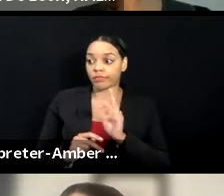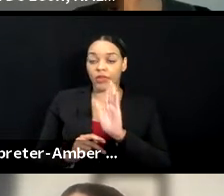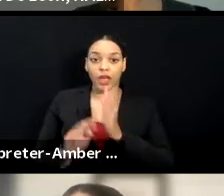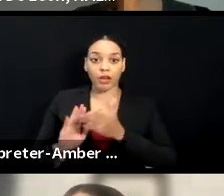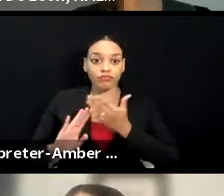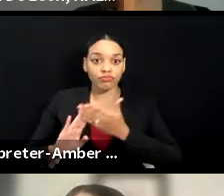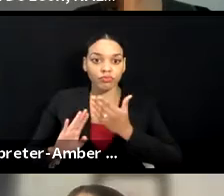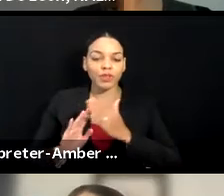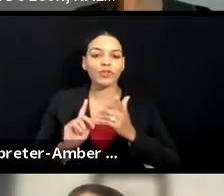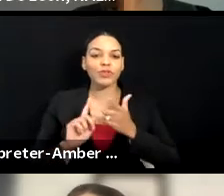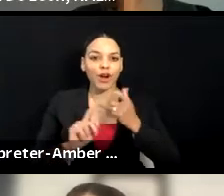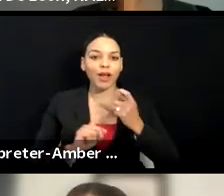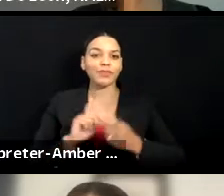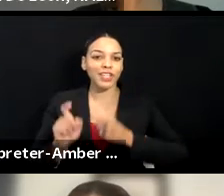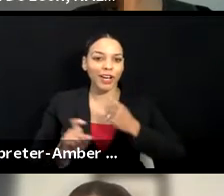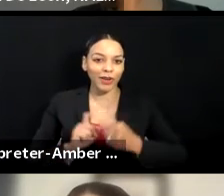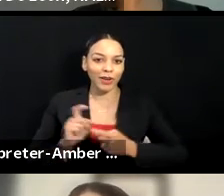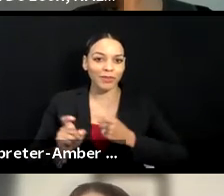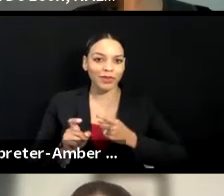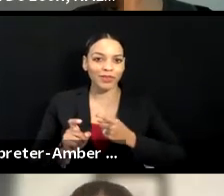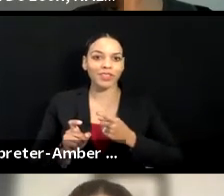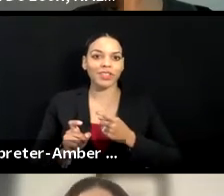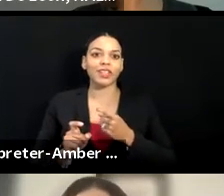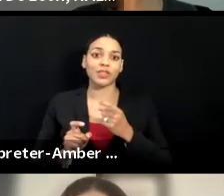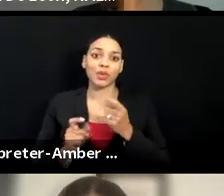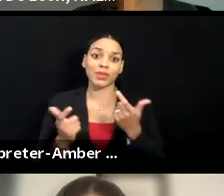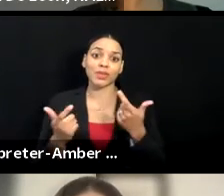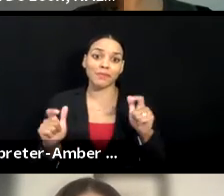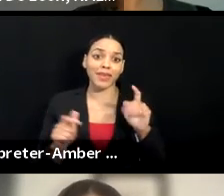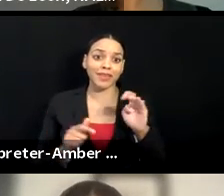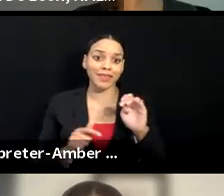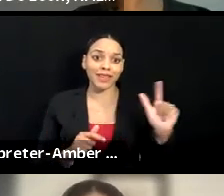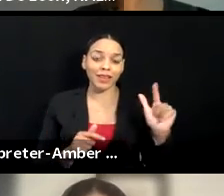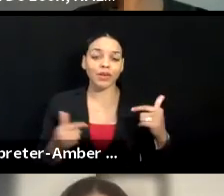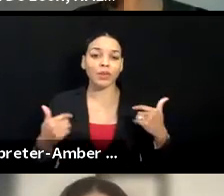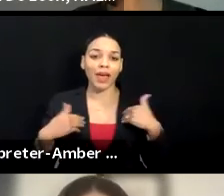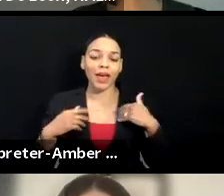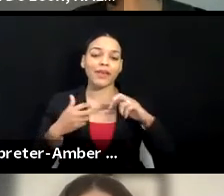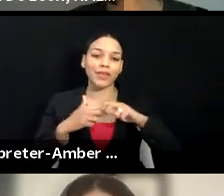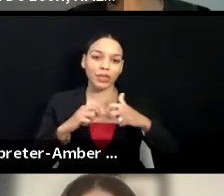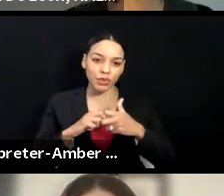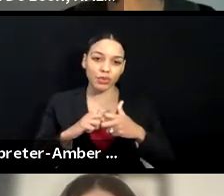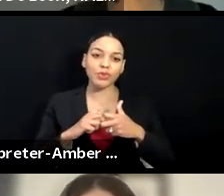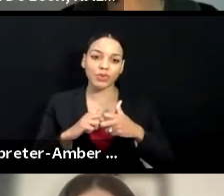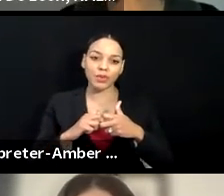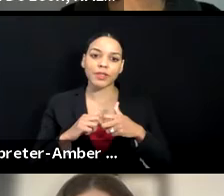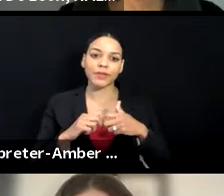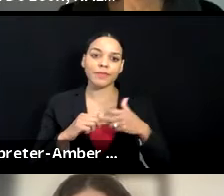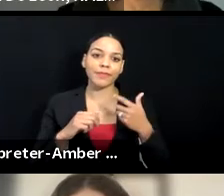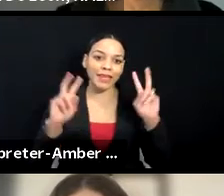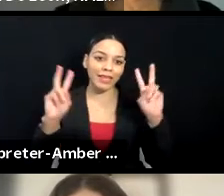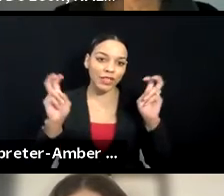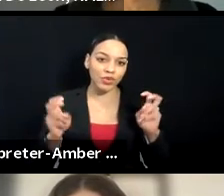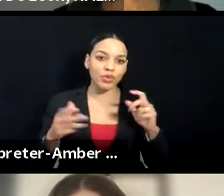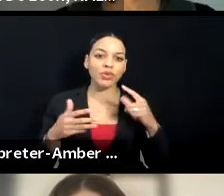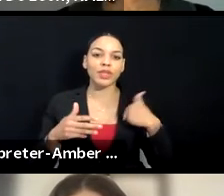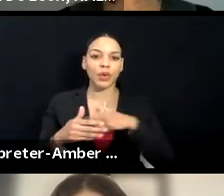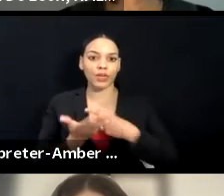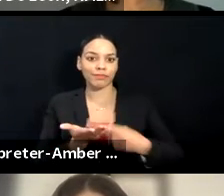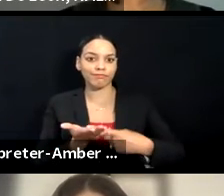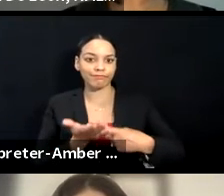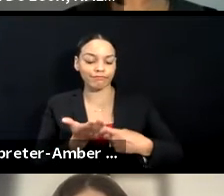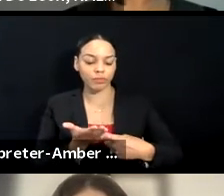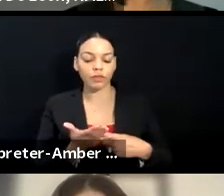charitable deduction is huge. So there are issues that we that we engage in and talk about. Actually, I'll tell